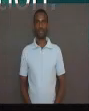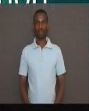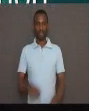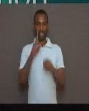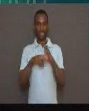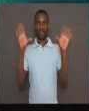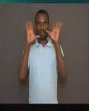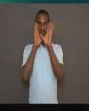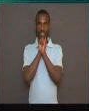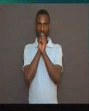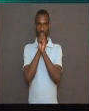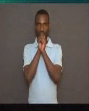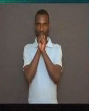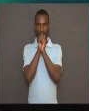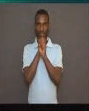Time's up!